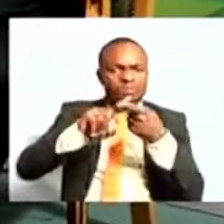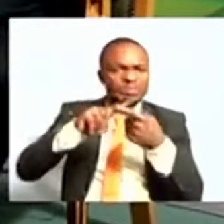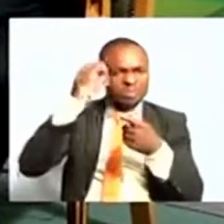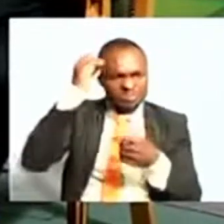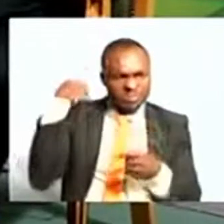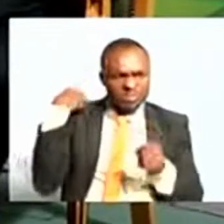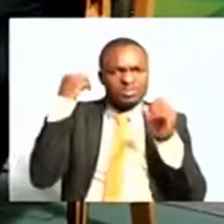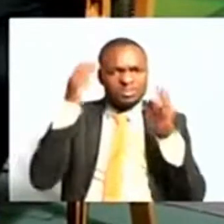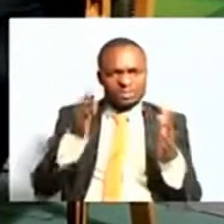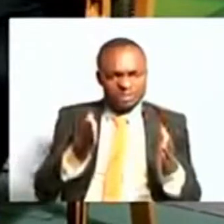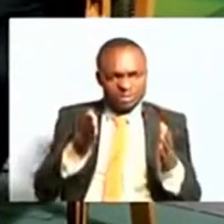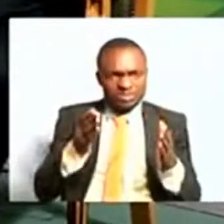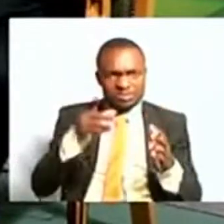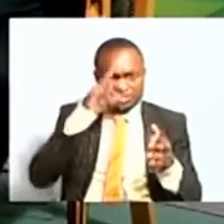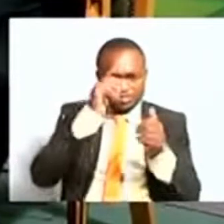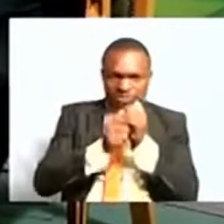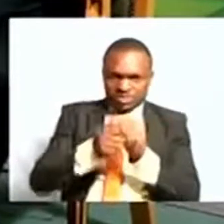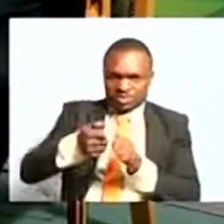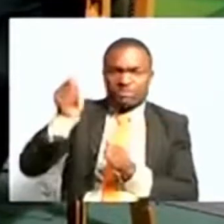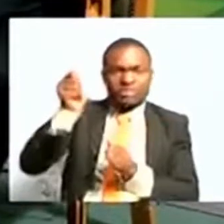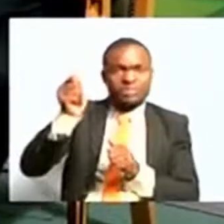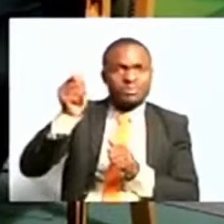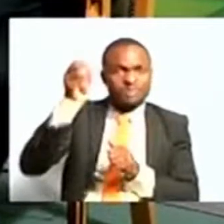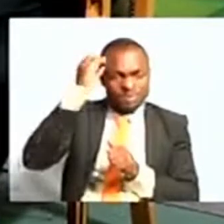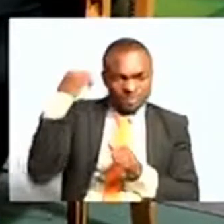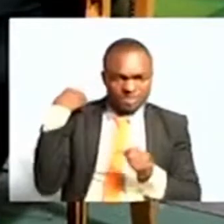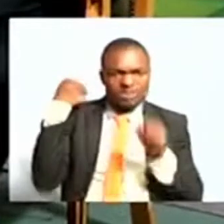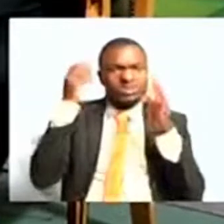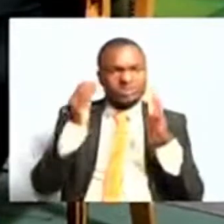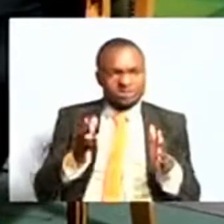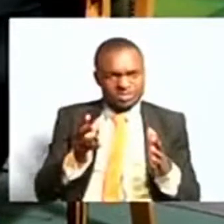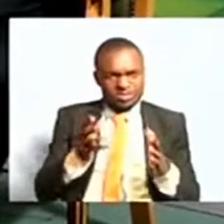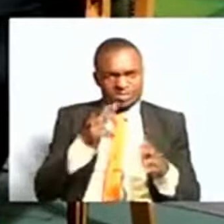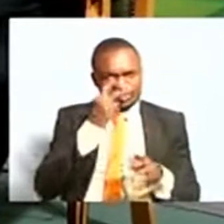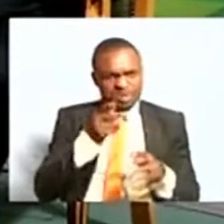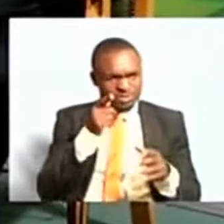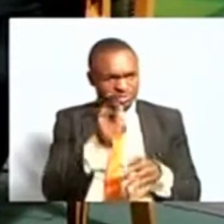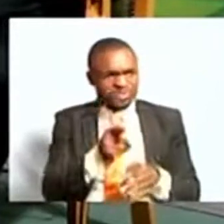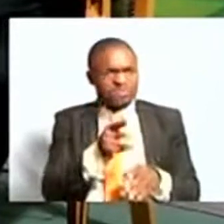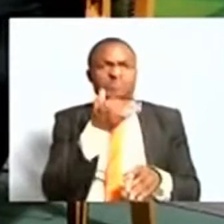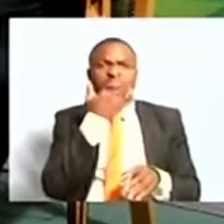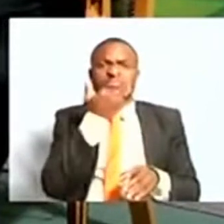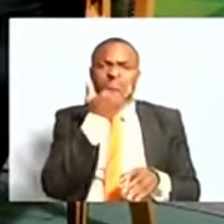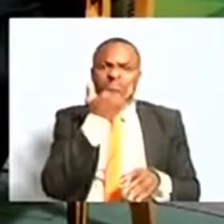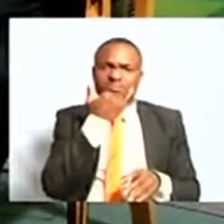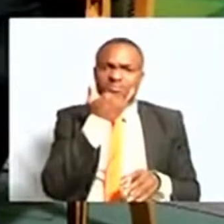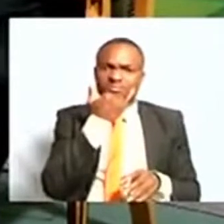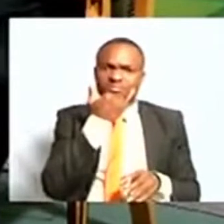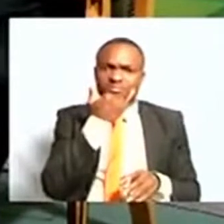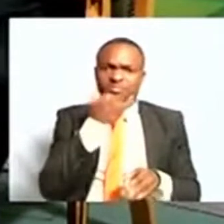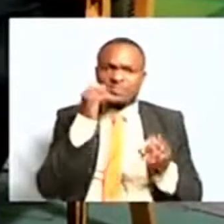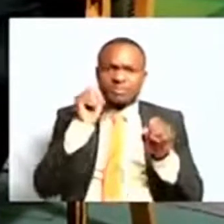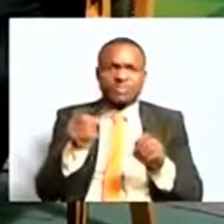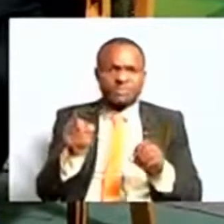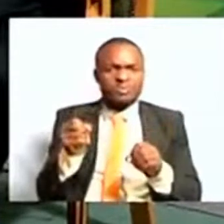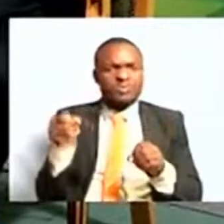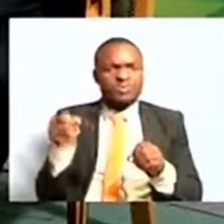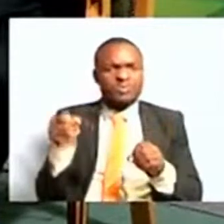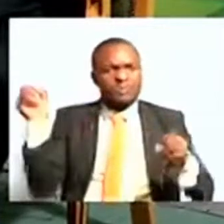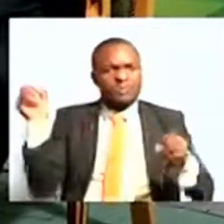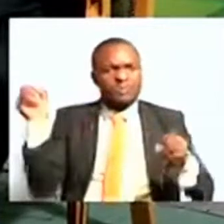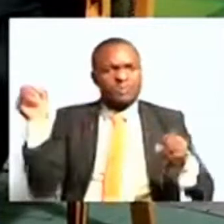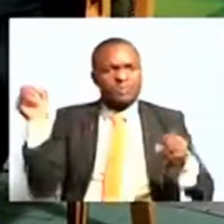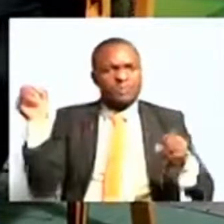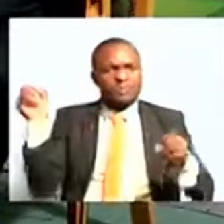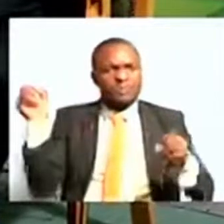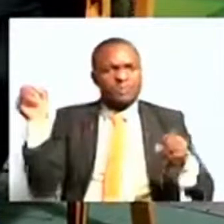detachment up and apologize because he's the officer in charge to say, oh, this man is wrong, let me weaken myself, bigger myself for 3